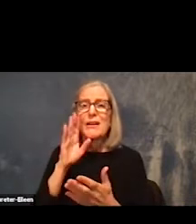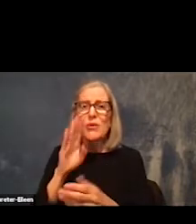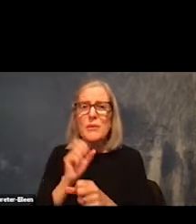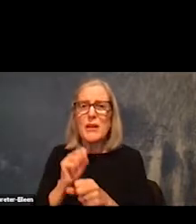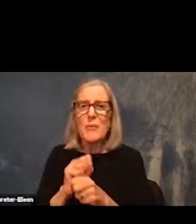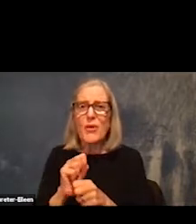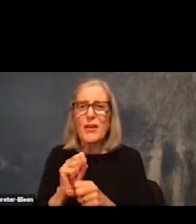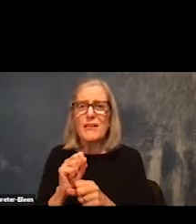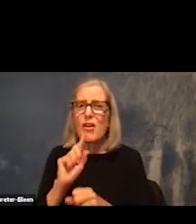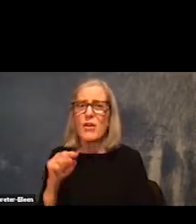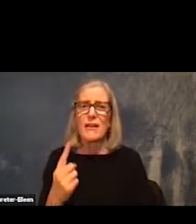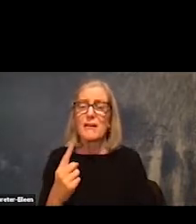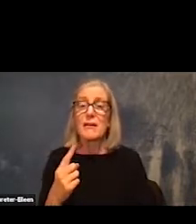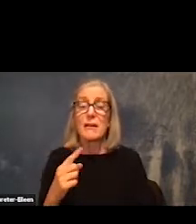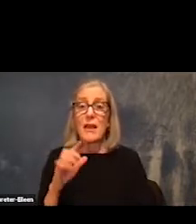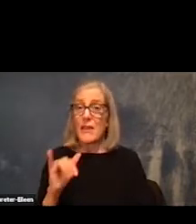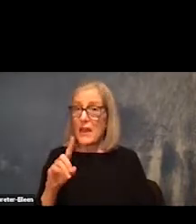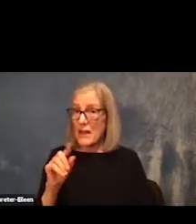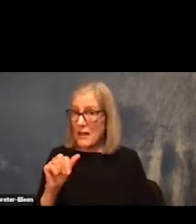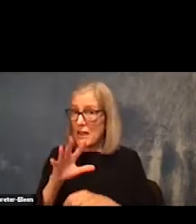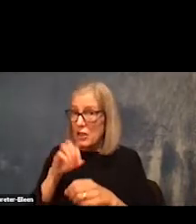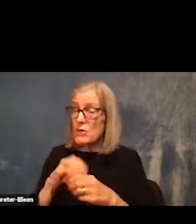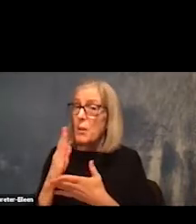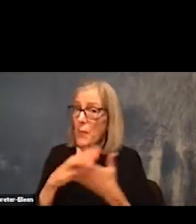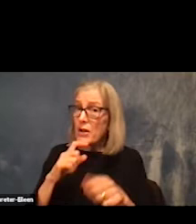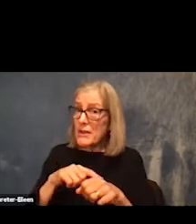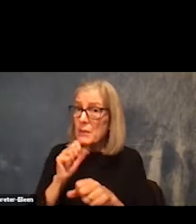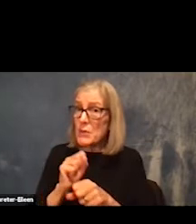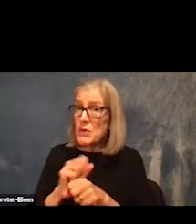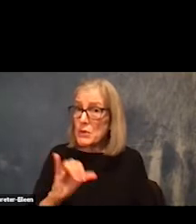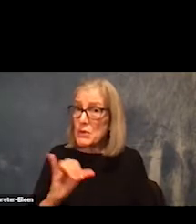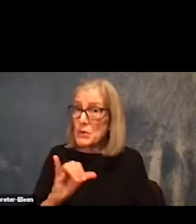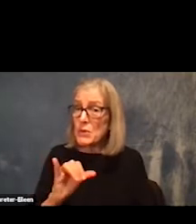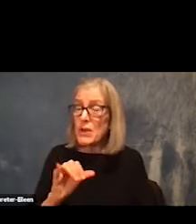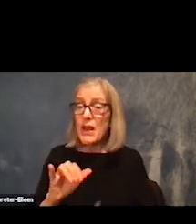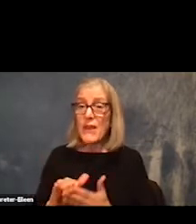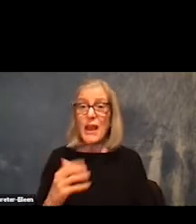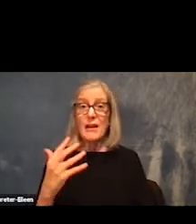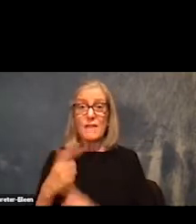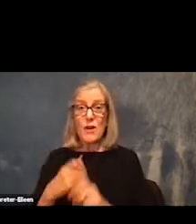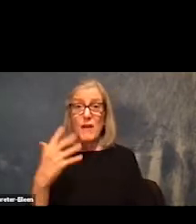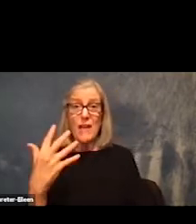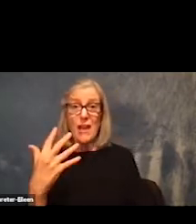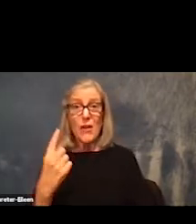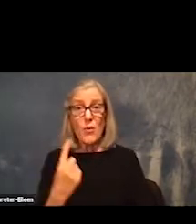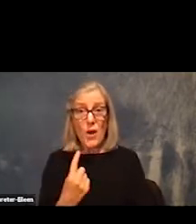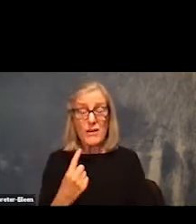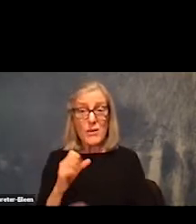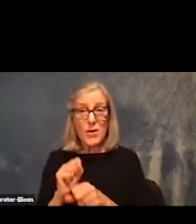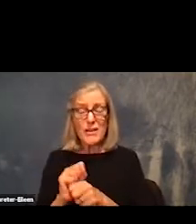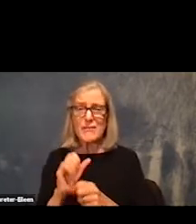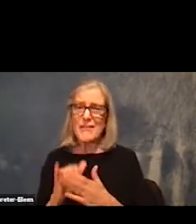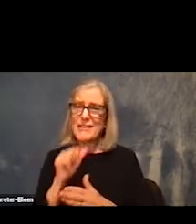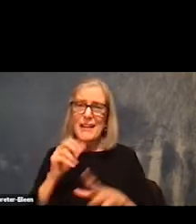These data include part-time employment too. That's not okay with me, and I bet it's not okay with you. We've worked